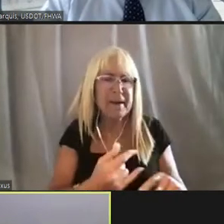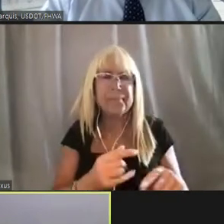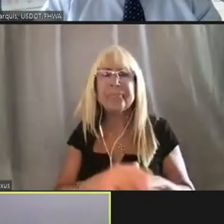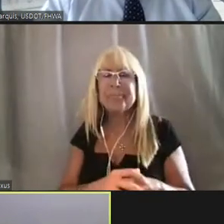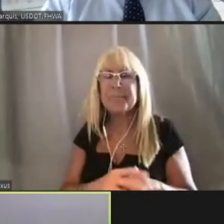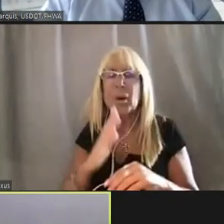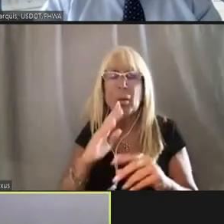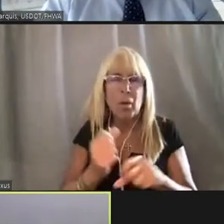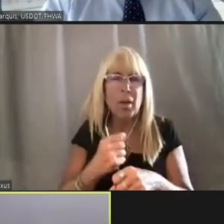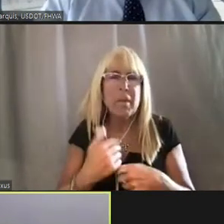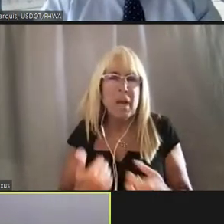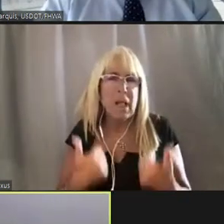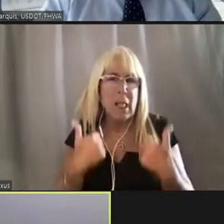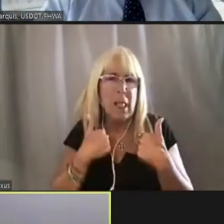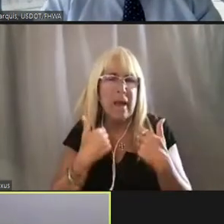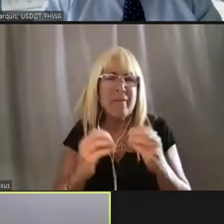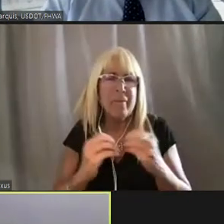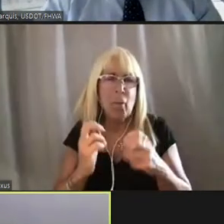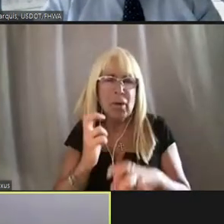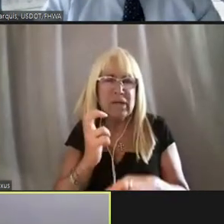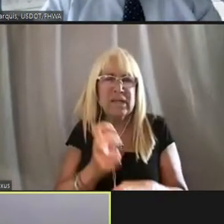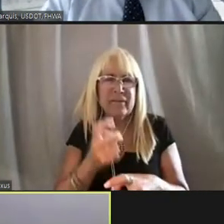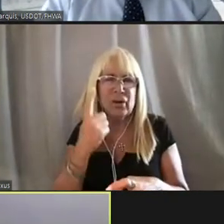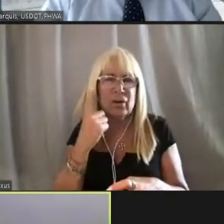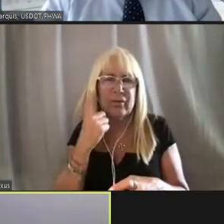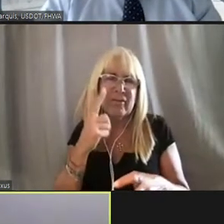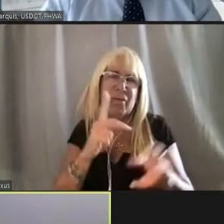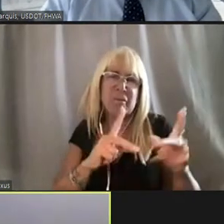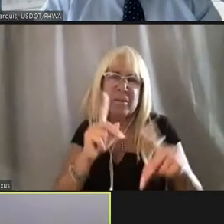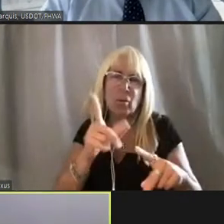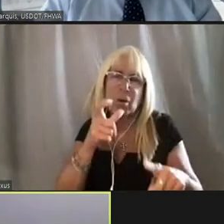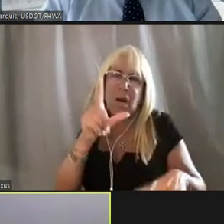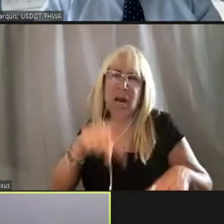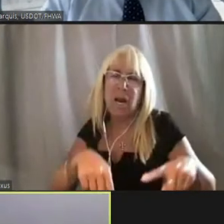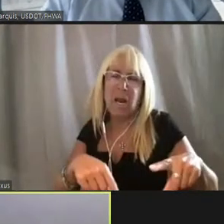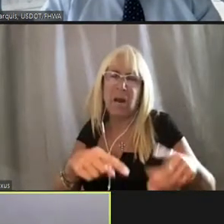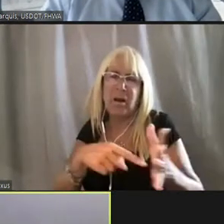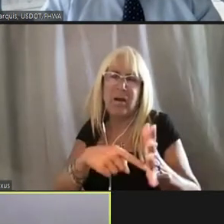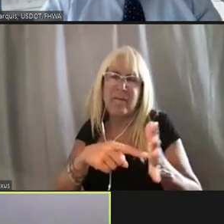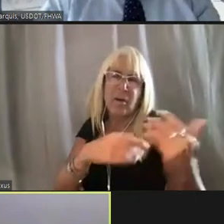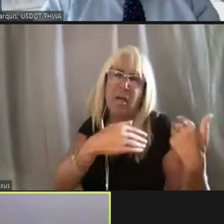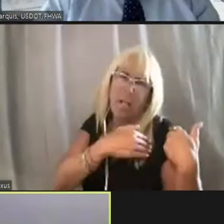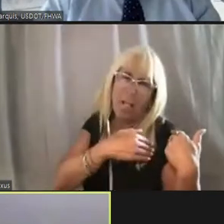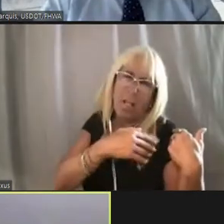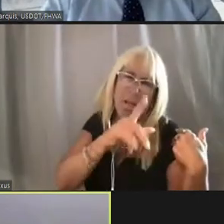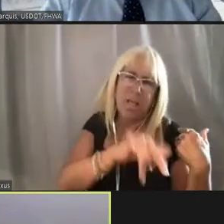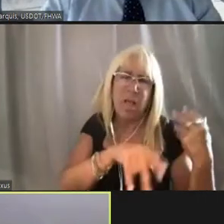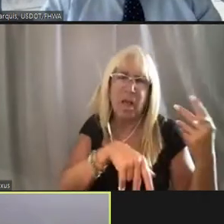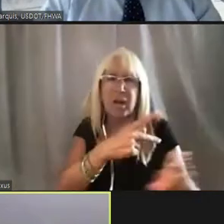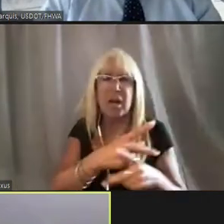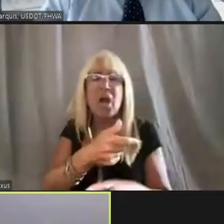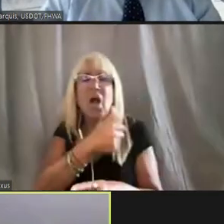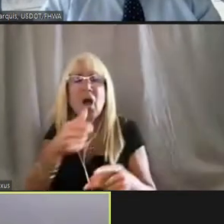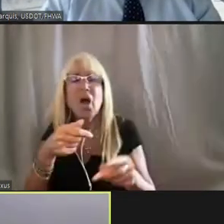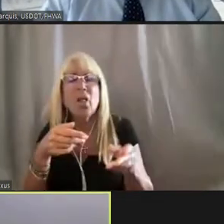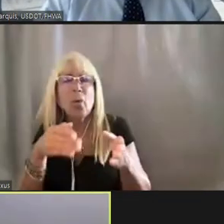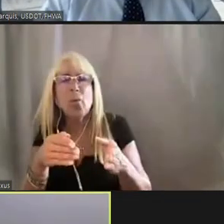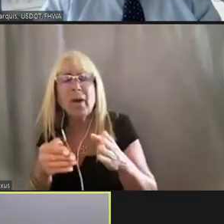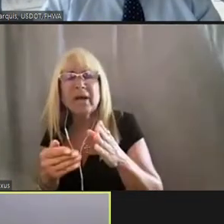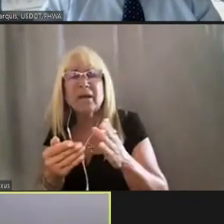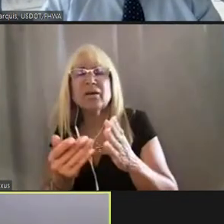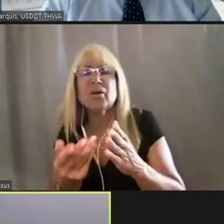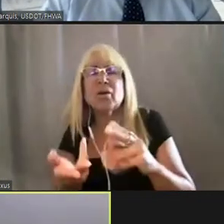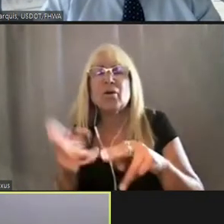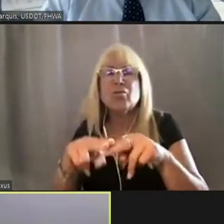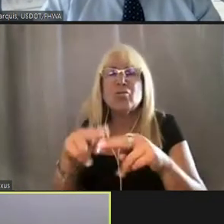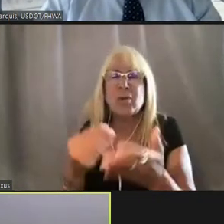only make life more difficult for people who cannot afford to shoulder this burden there are other ways to raise the funds that Mt needs to raise